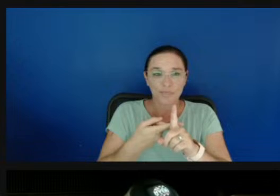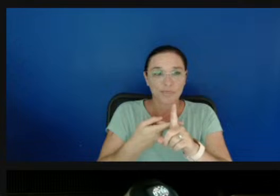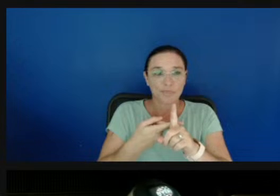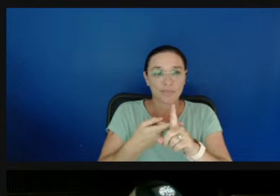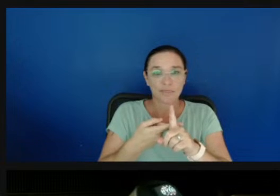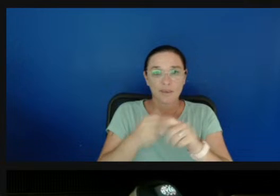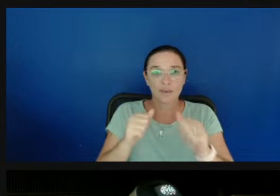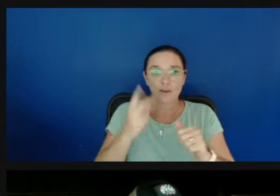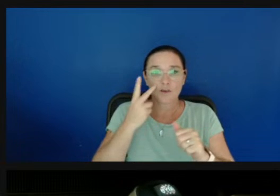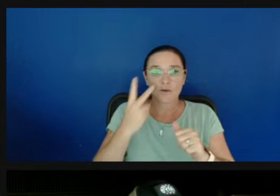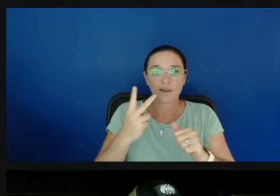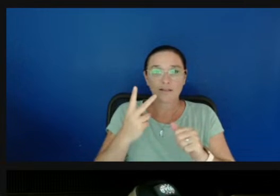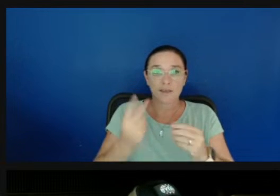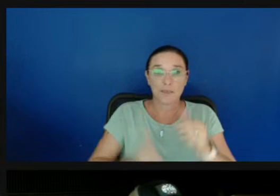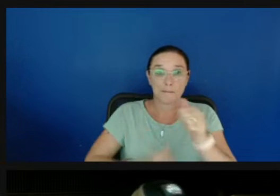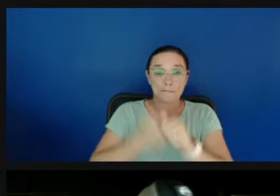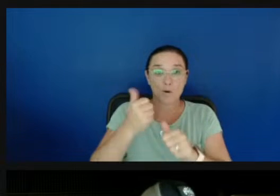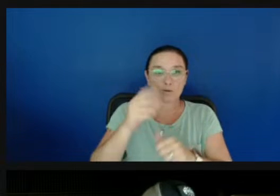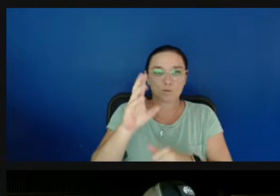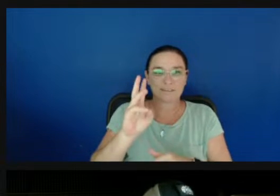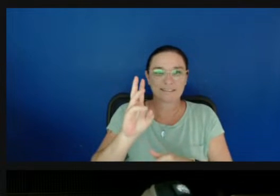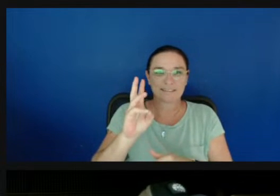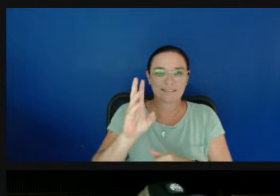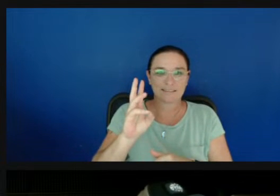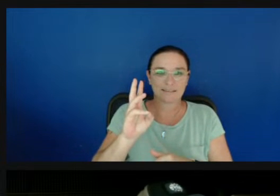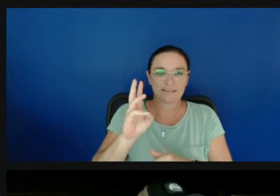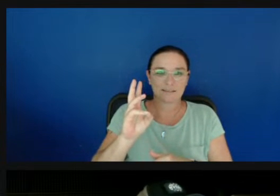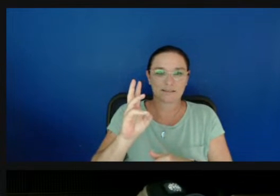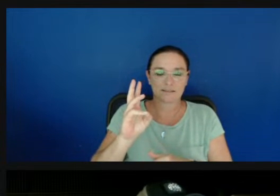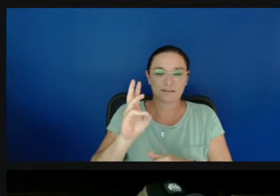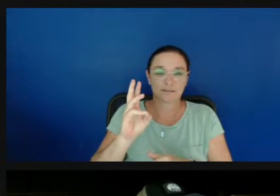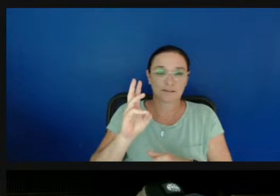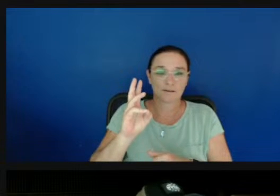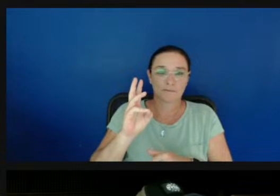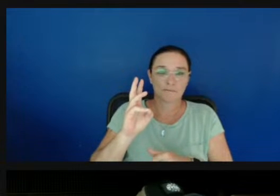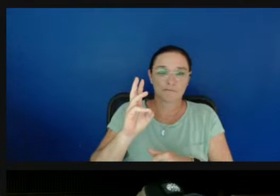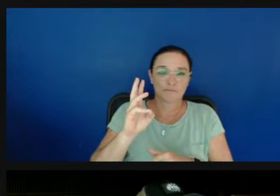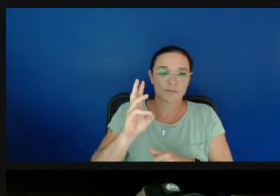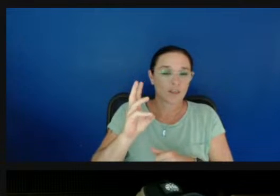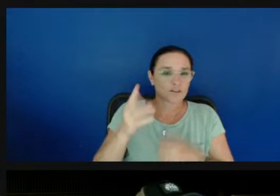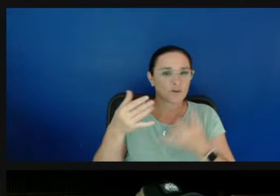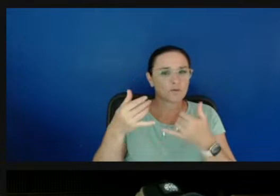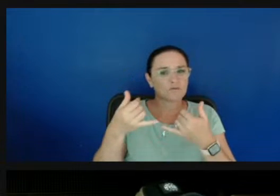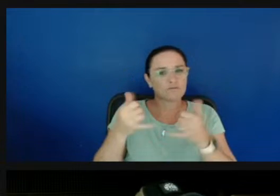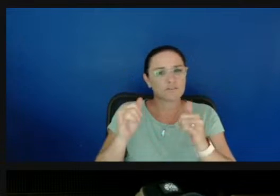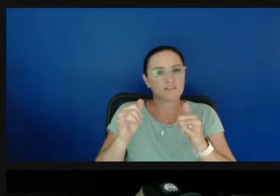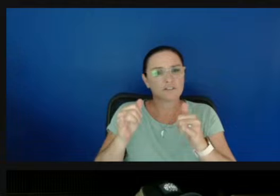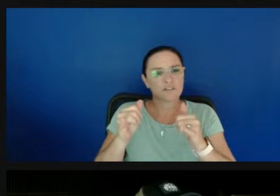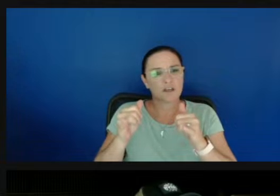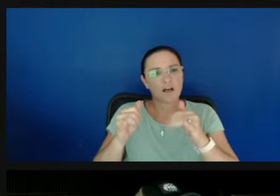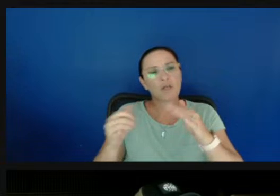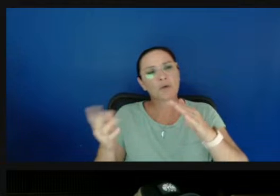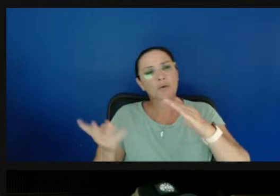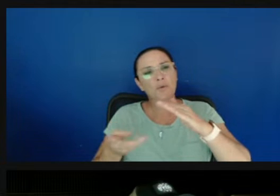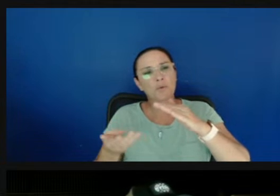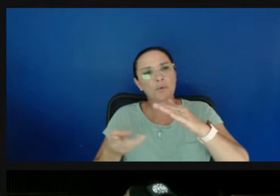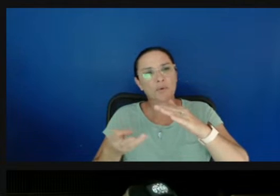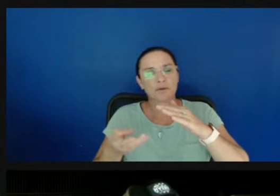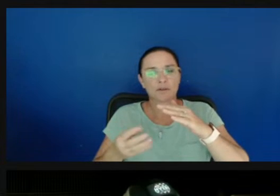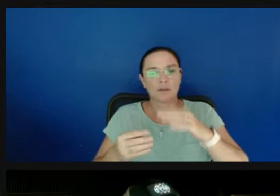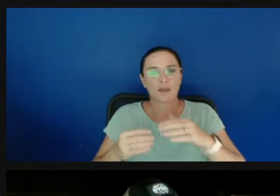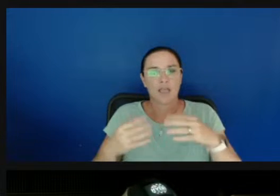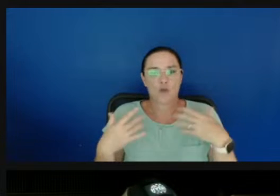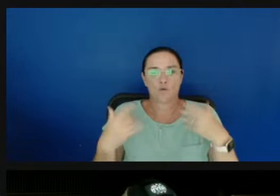high has been 6 in that summit region. So she still continues to recharge with magma recovering